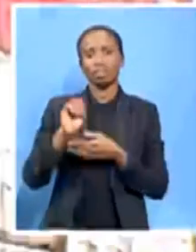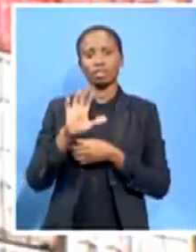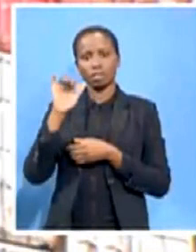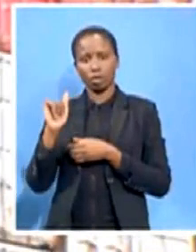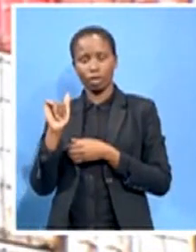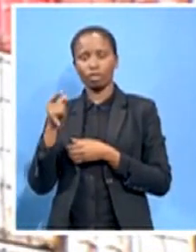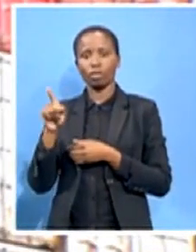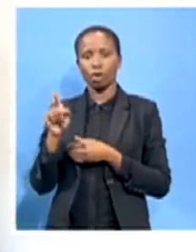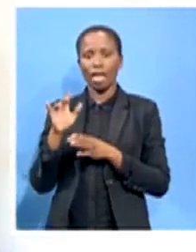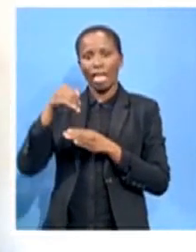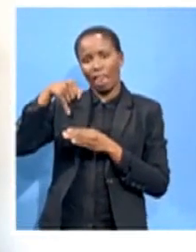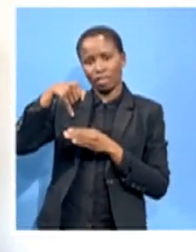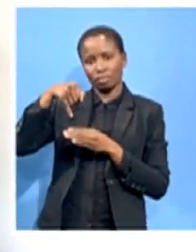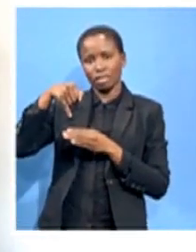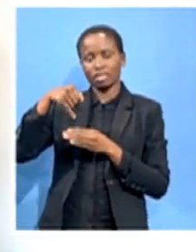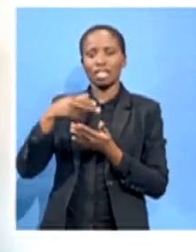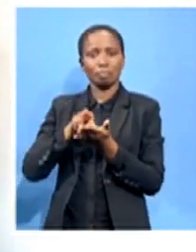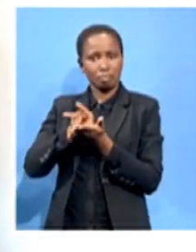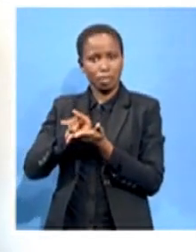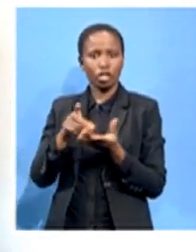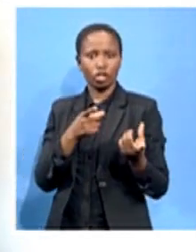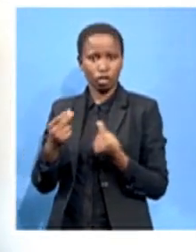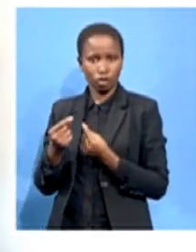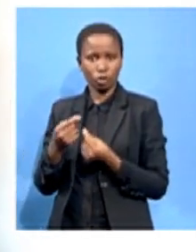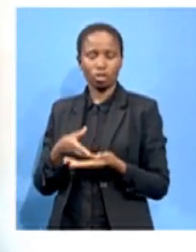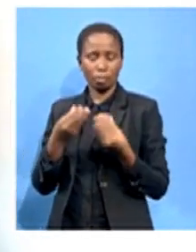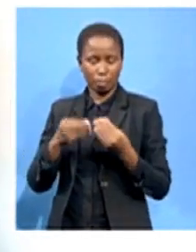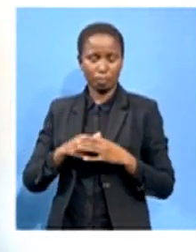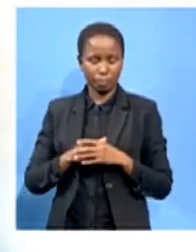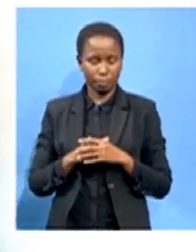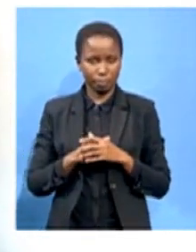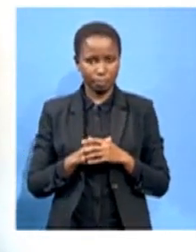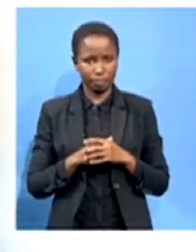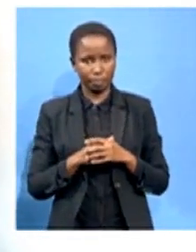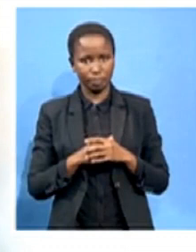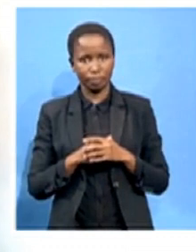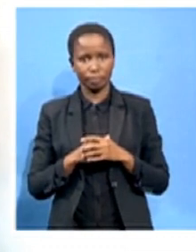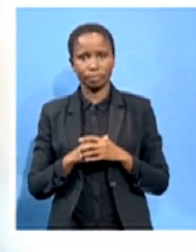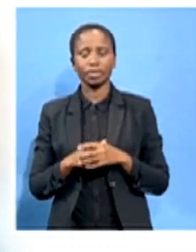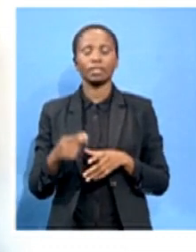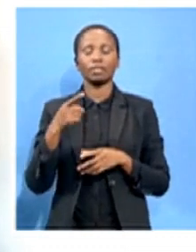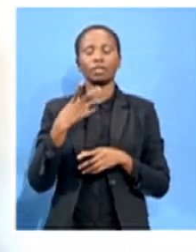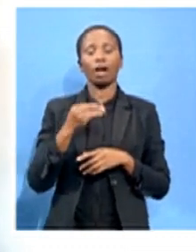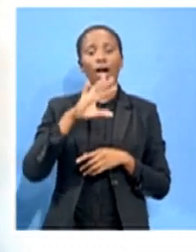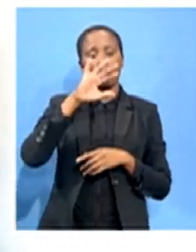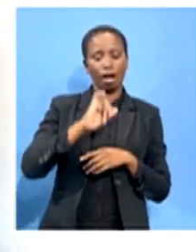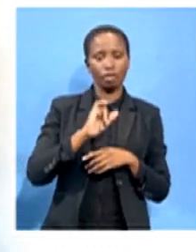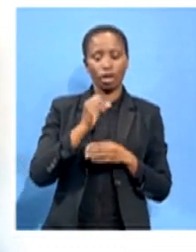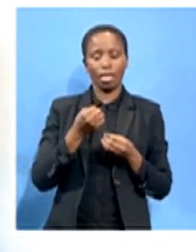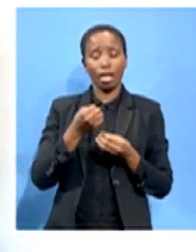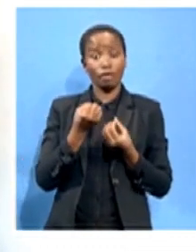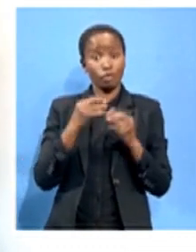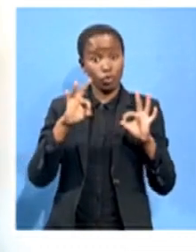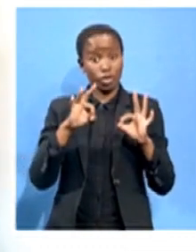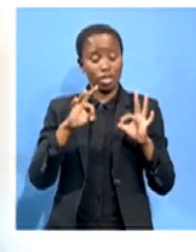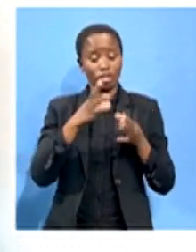the tariff and non-tariff barriers on the continent, the African Continental Free Trade Area contributes to creating a much more